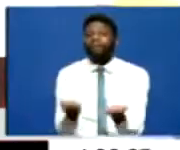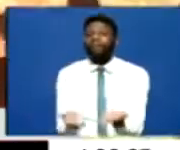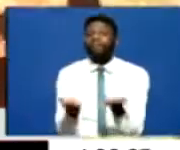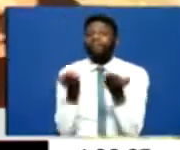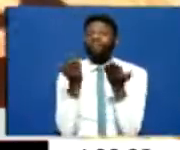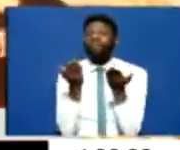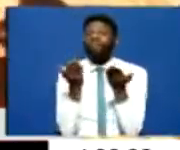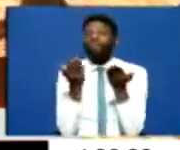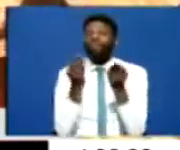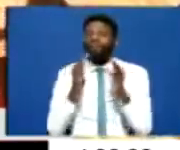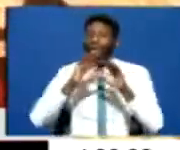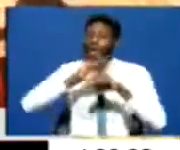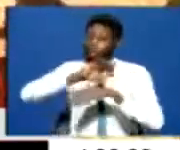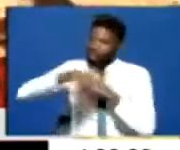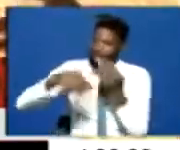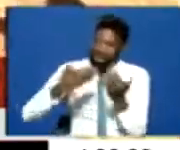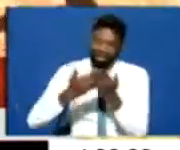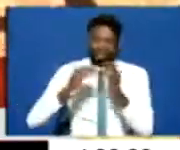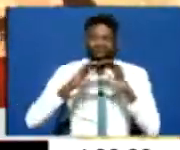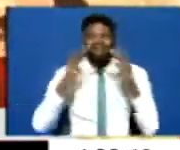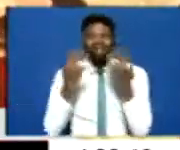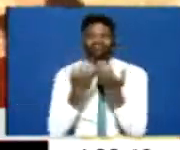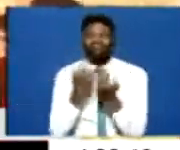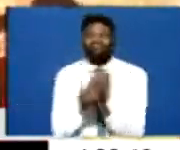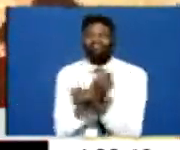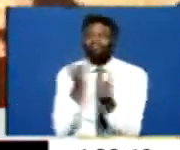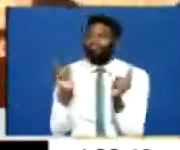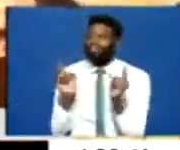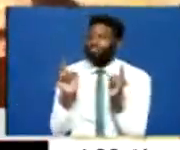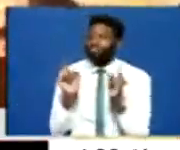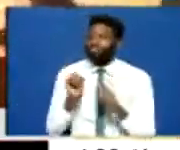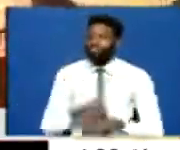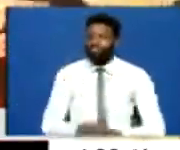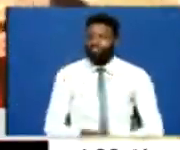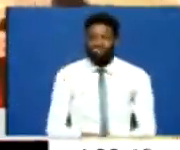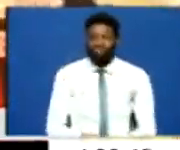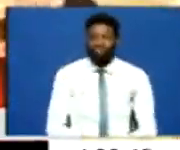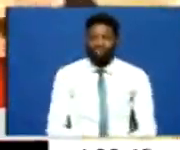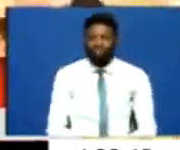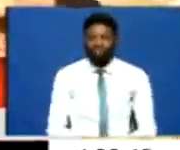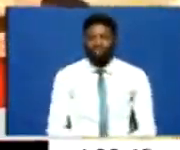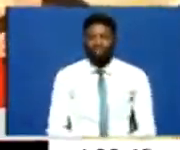in all the classes. Yusufa reporting for Lunchtime News.